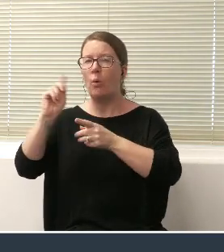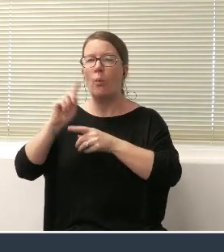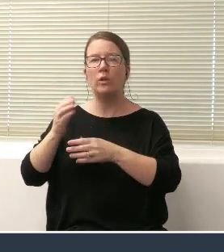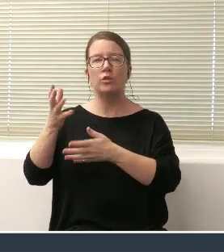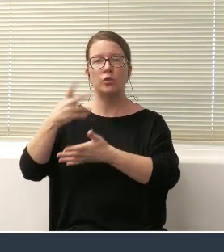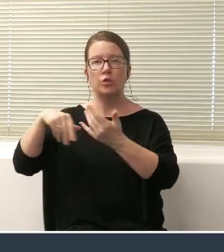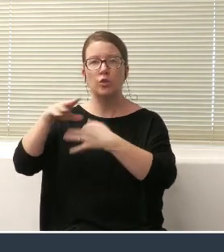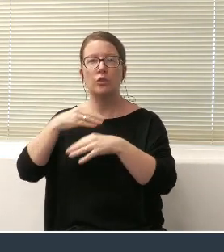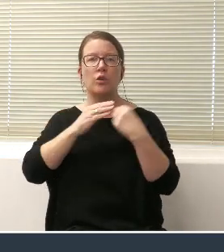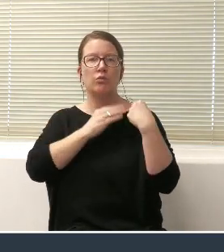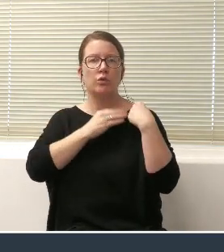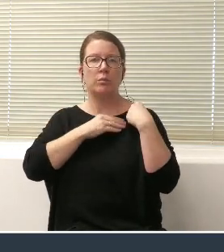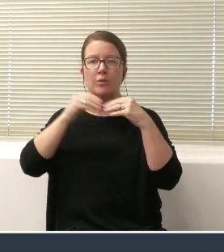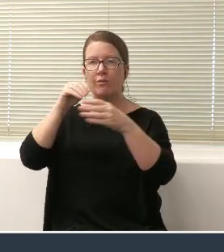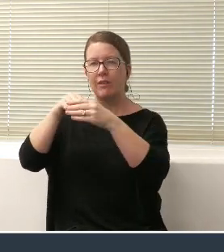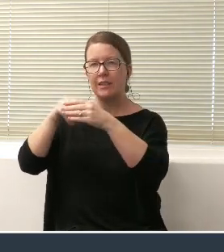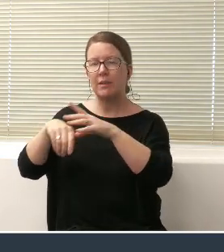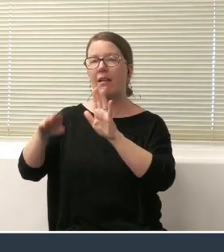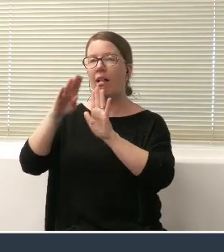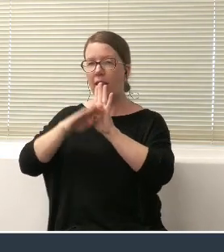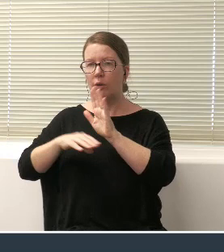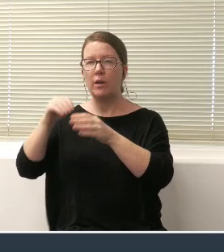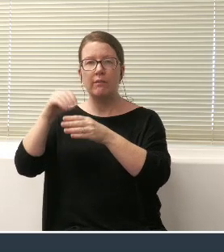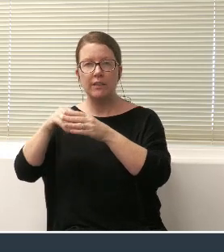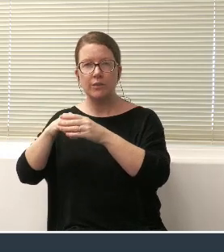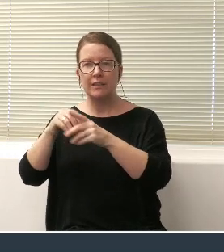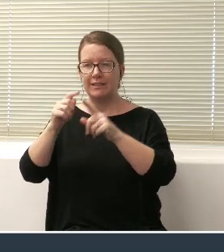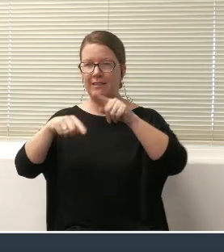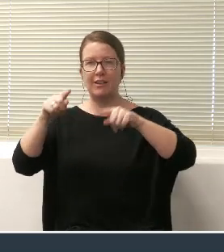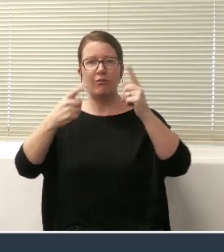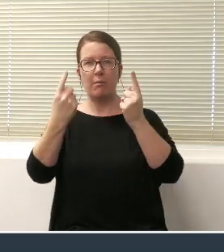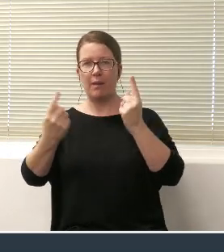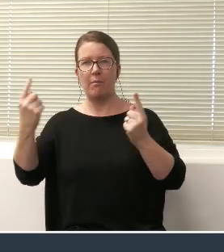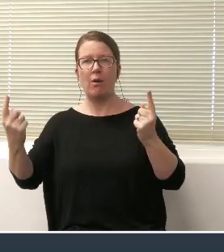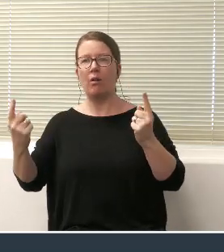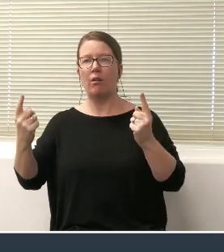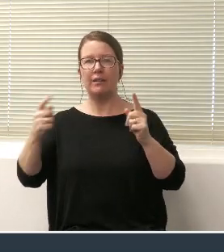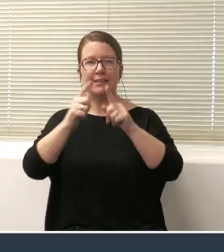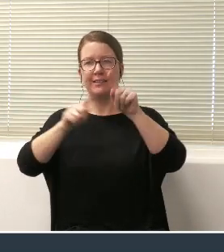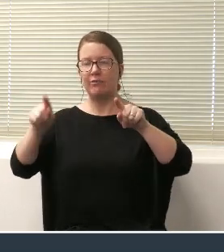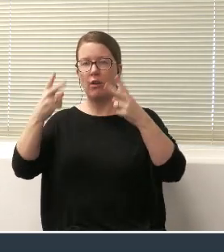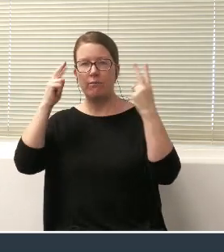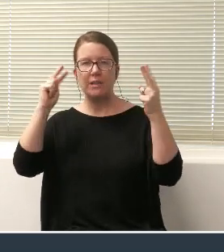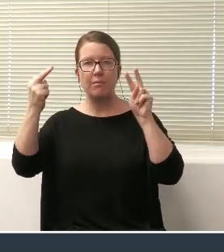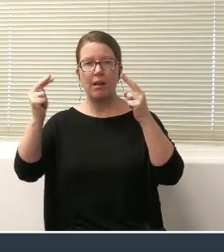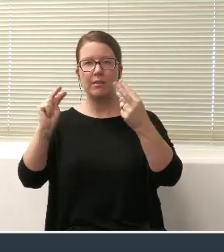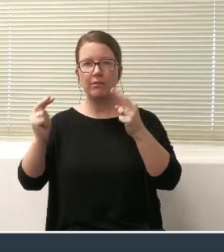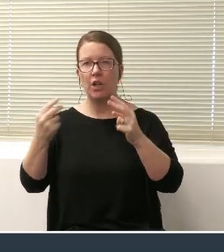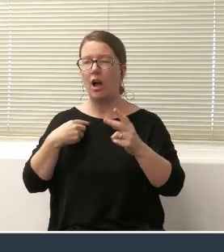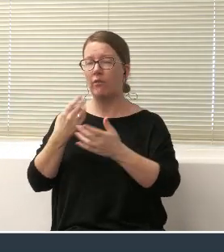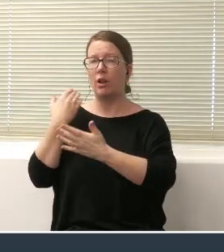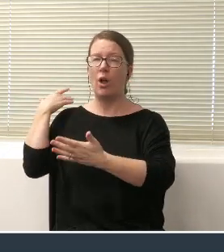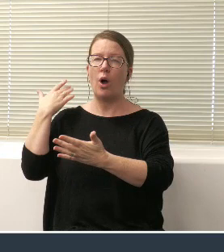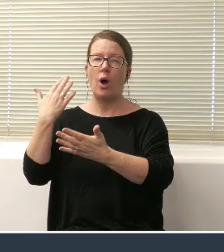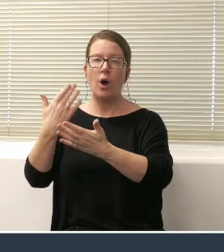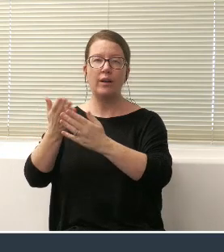ethical investing is. It means different things to different people. Mm-hmm. You've got positive screening, negative screening. I've spent many years researching this space, and so